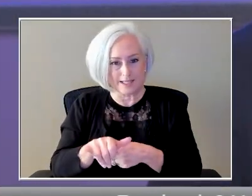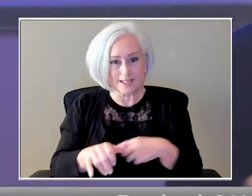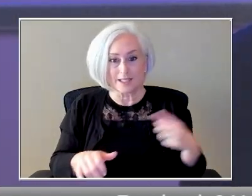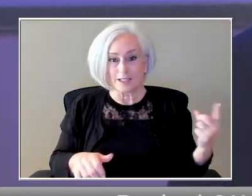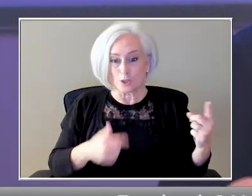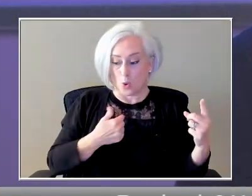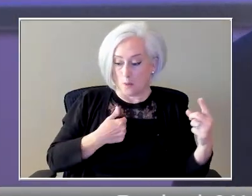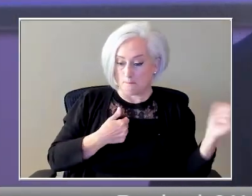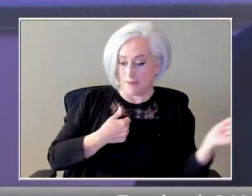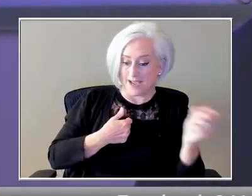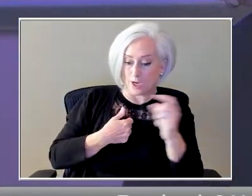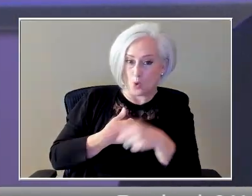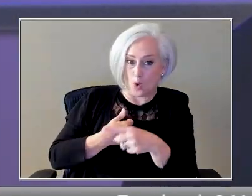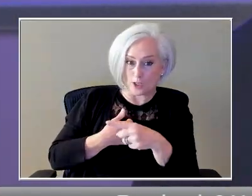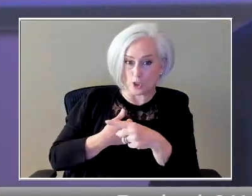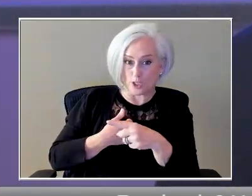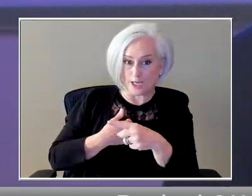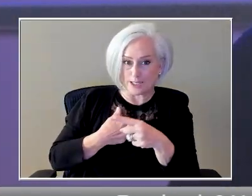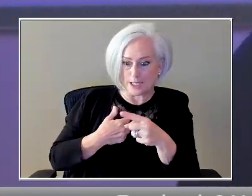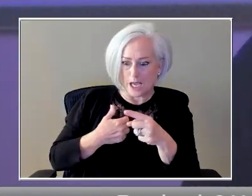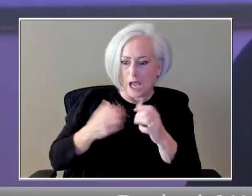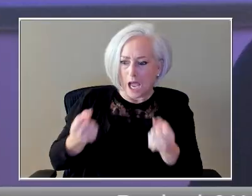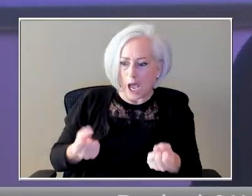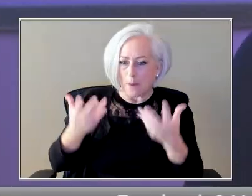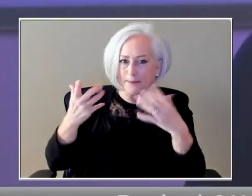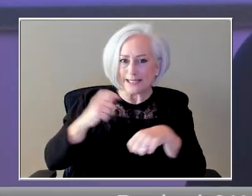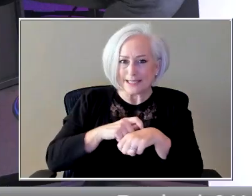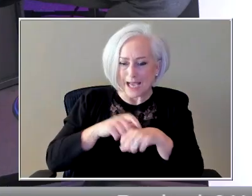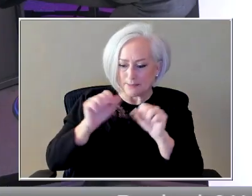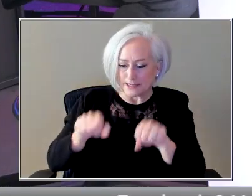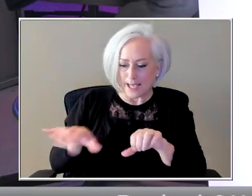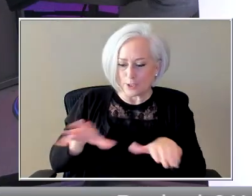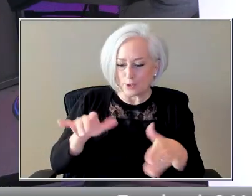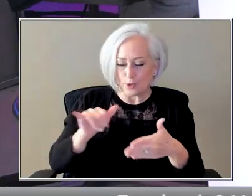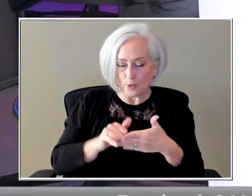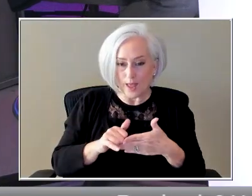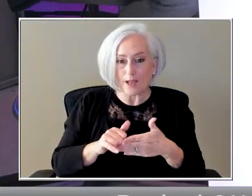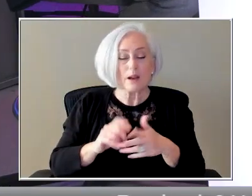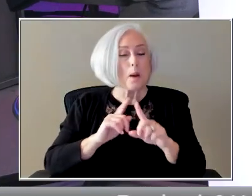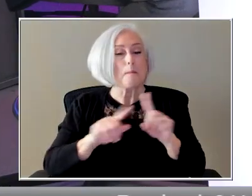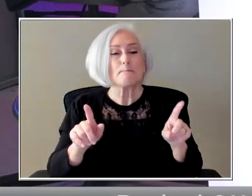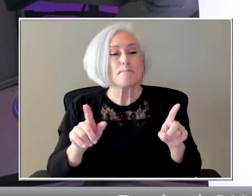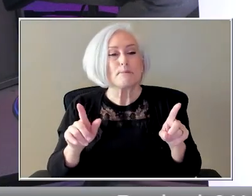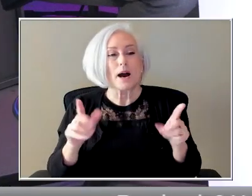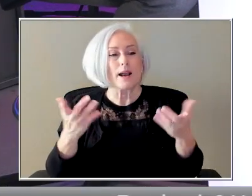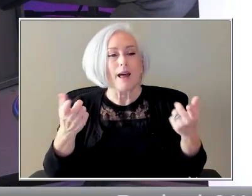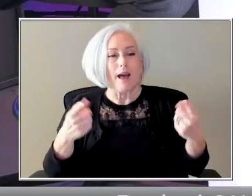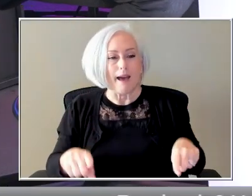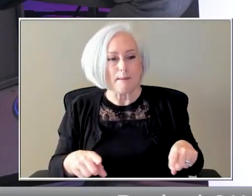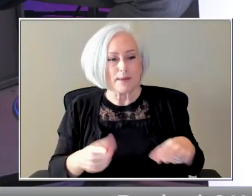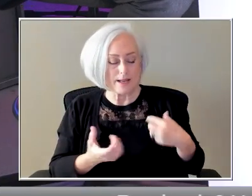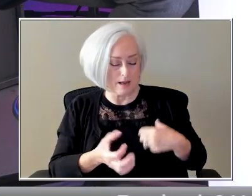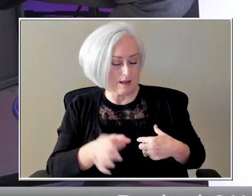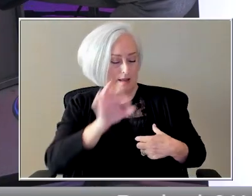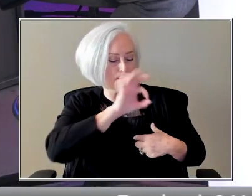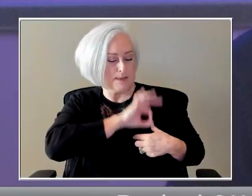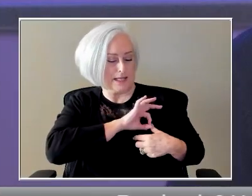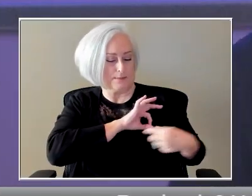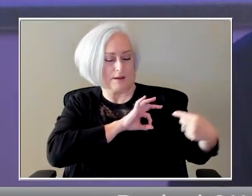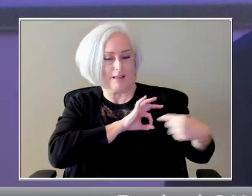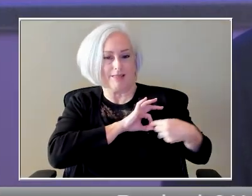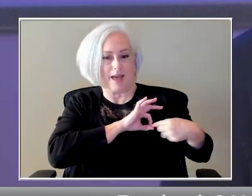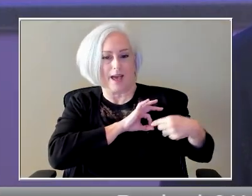to have like a necklace around his heart pretty soon. What's the answer to that So question? yeah, but they've kind of said the same thing. He's Okay. probably not going to pace